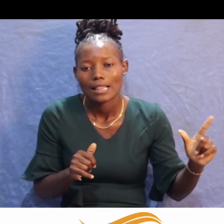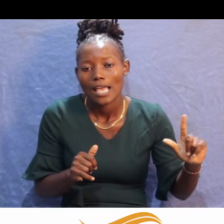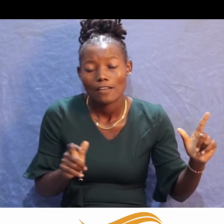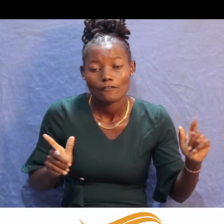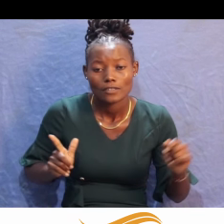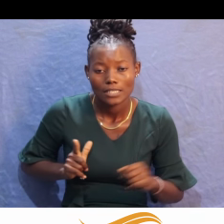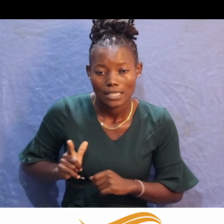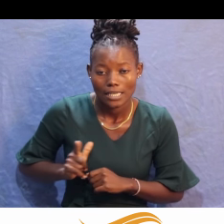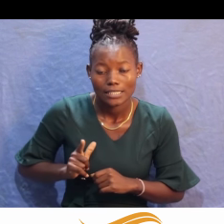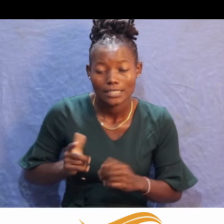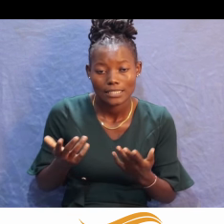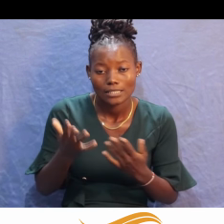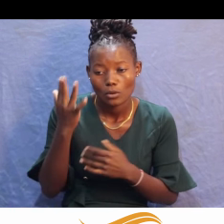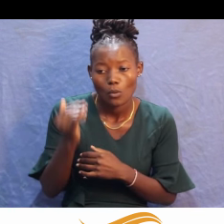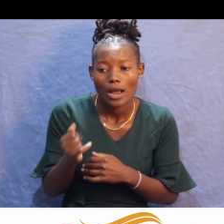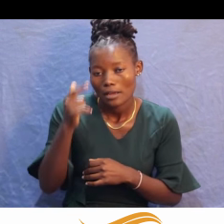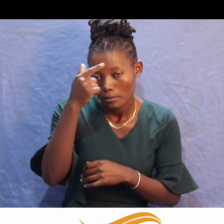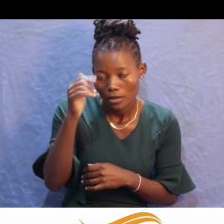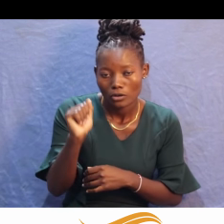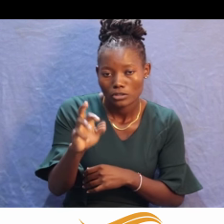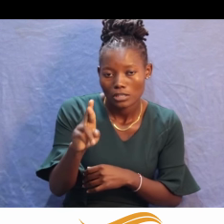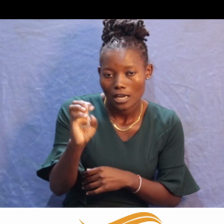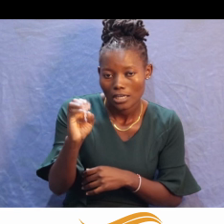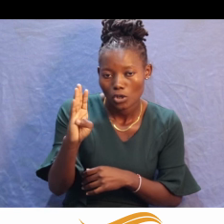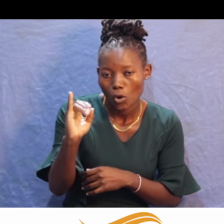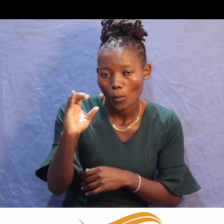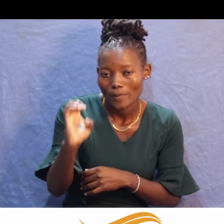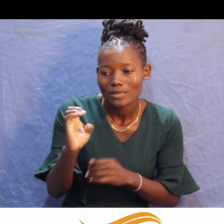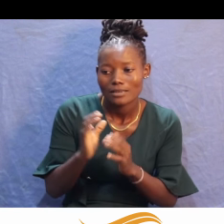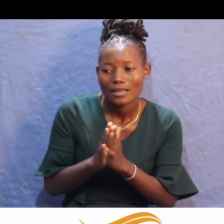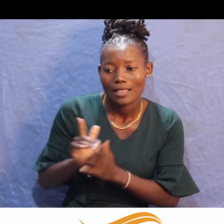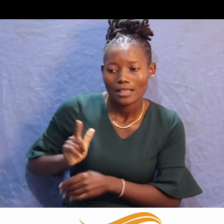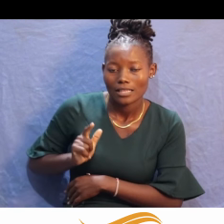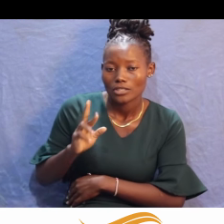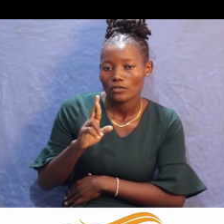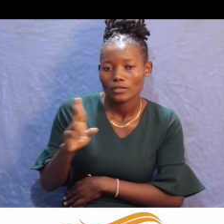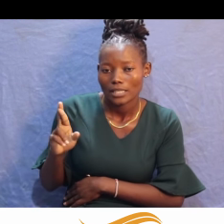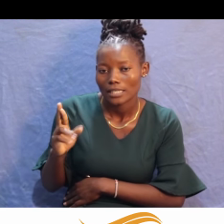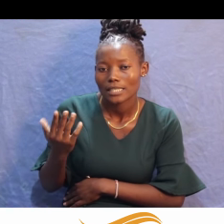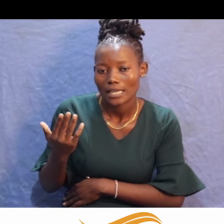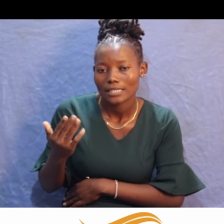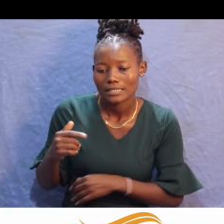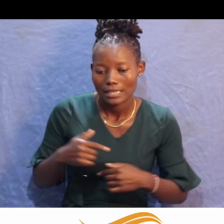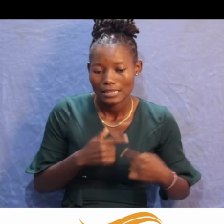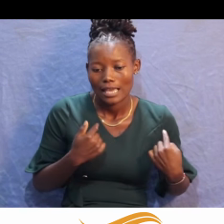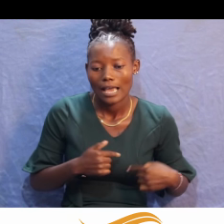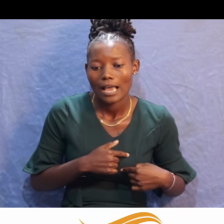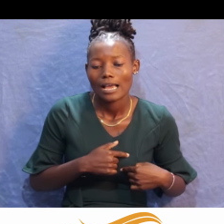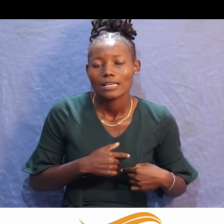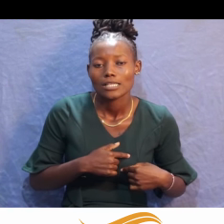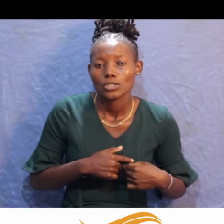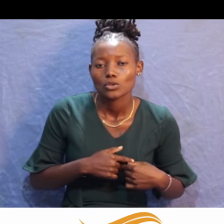as a result of aerobic conditioning. And the lady on the right her heart will allow to continue to pump blood longer and longer